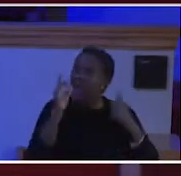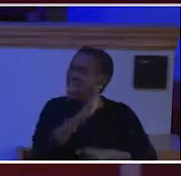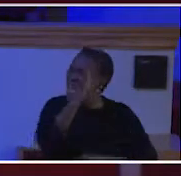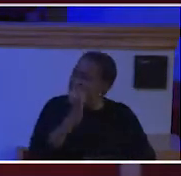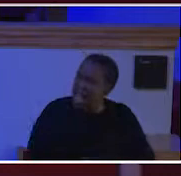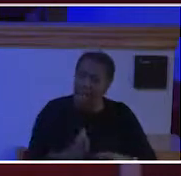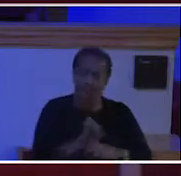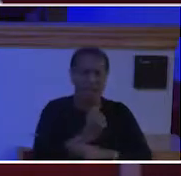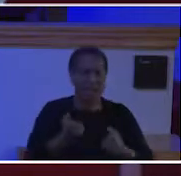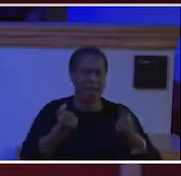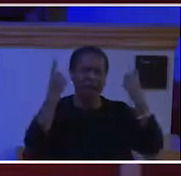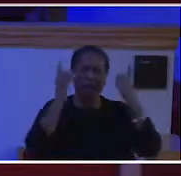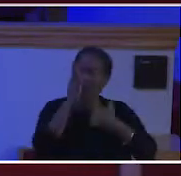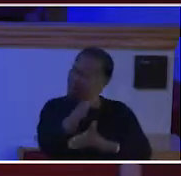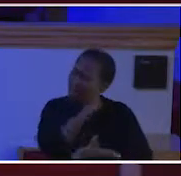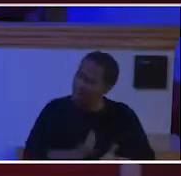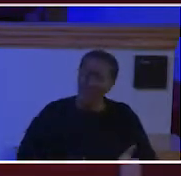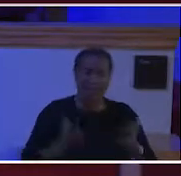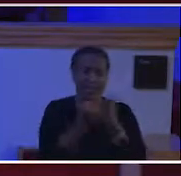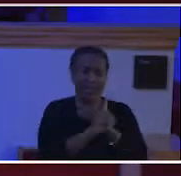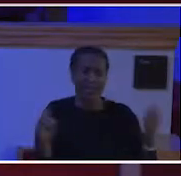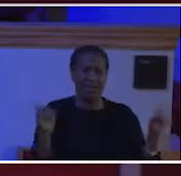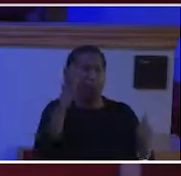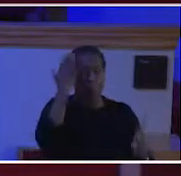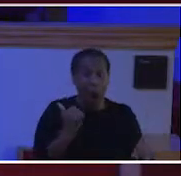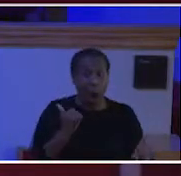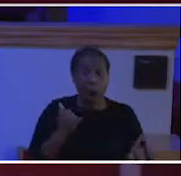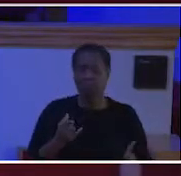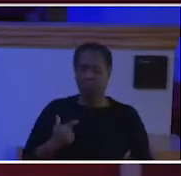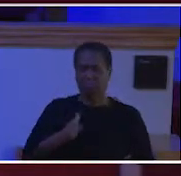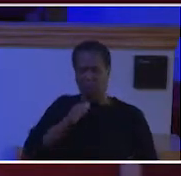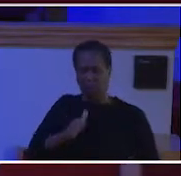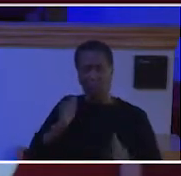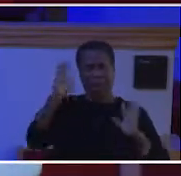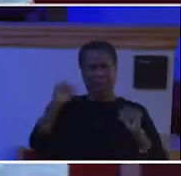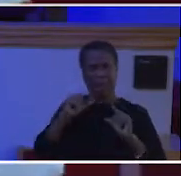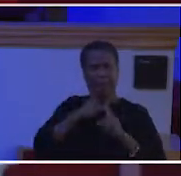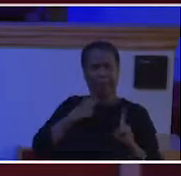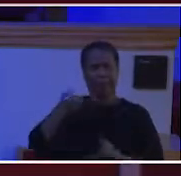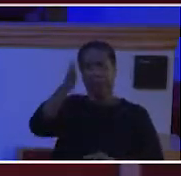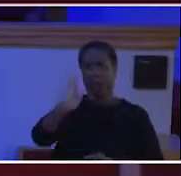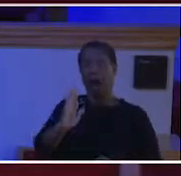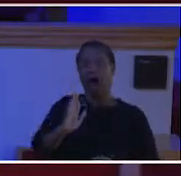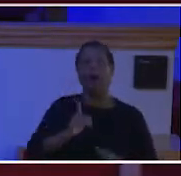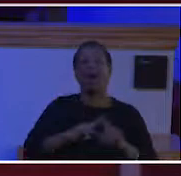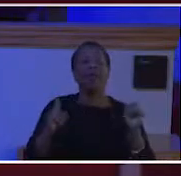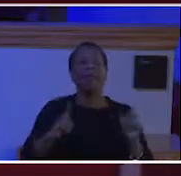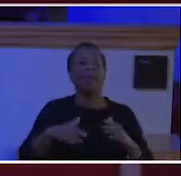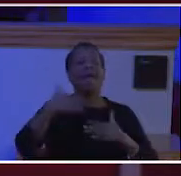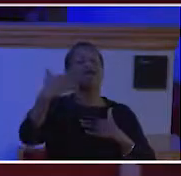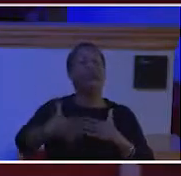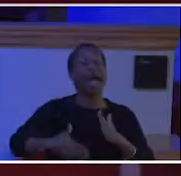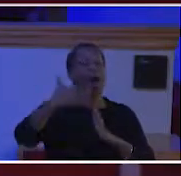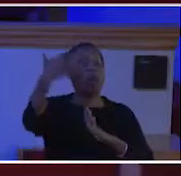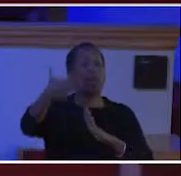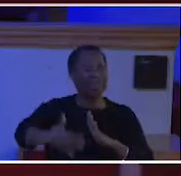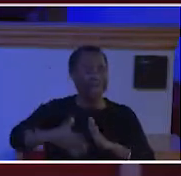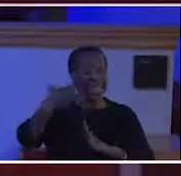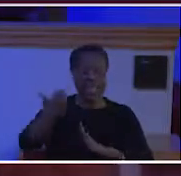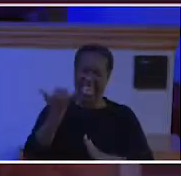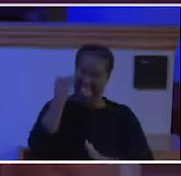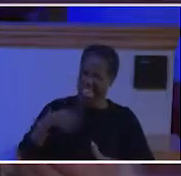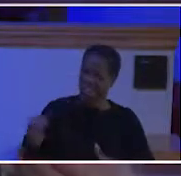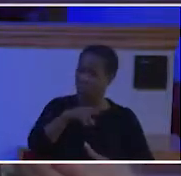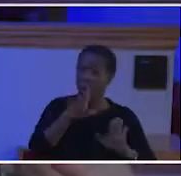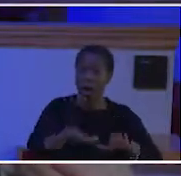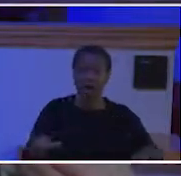deliverance because we simply don't expect anything from God. But every now and then, if you are a child